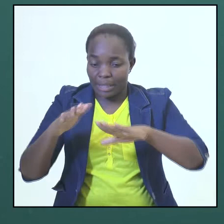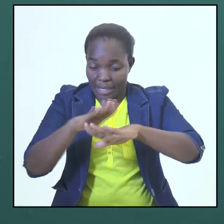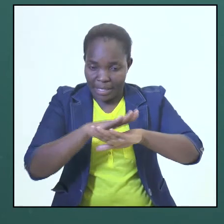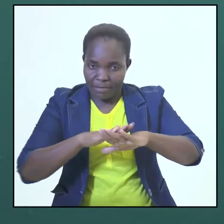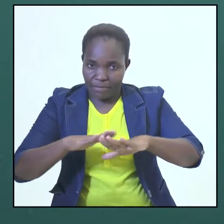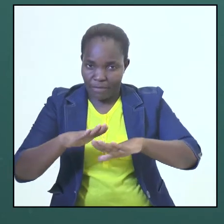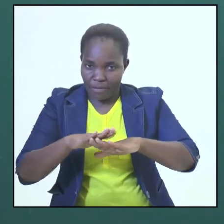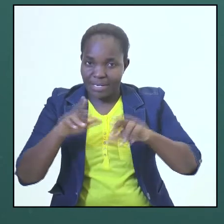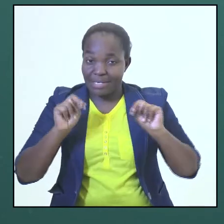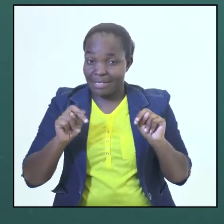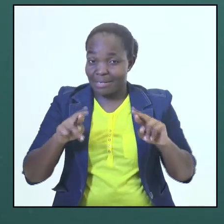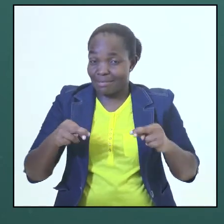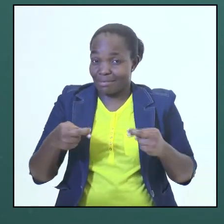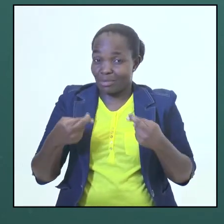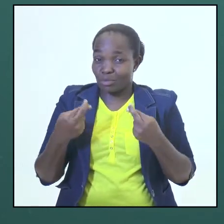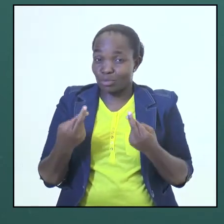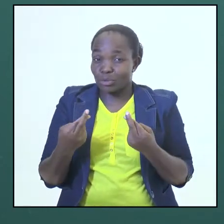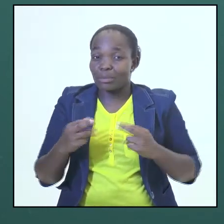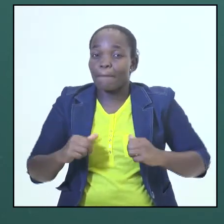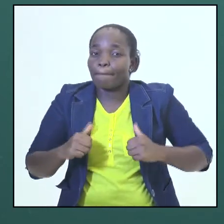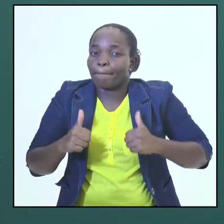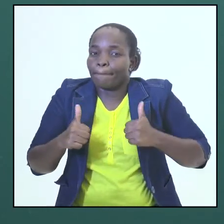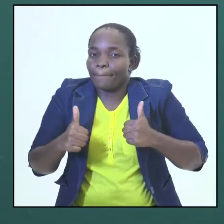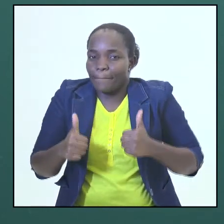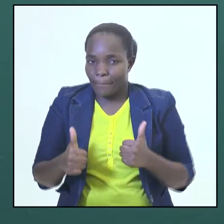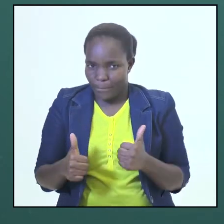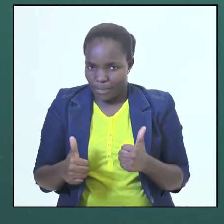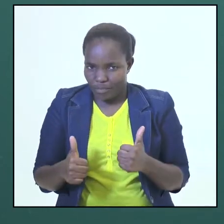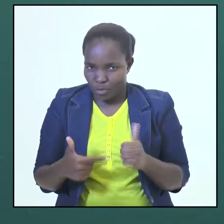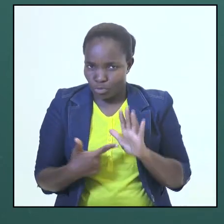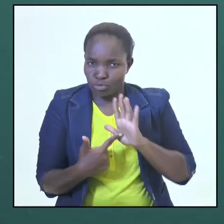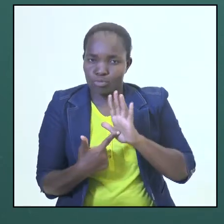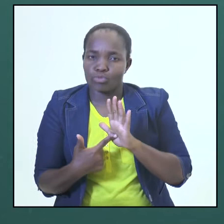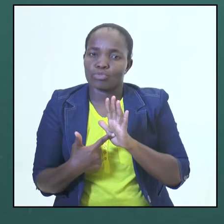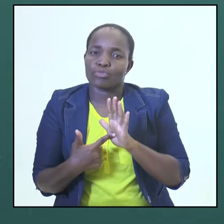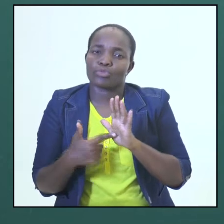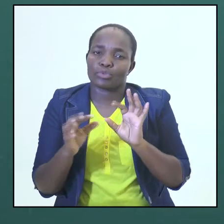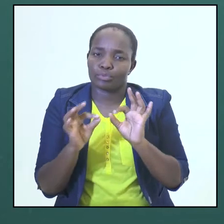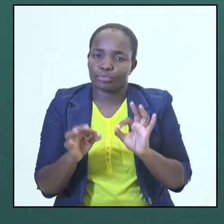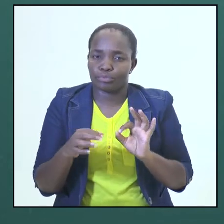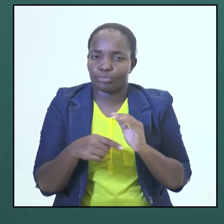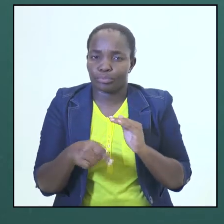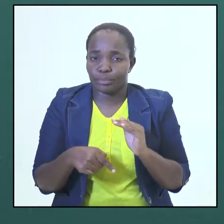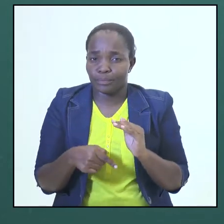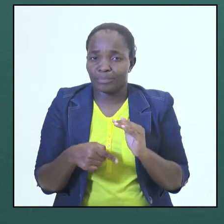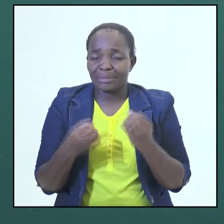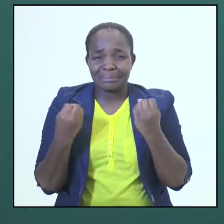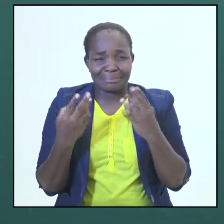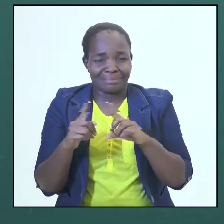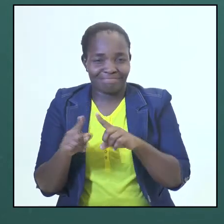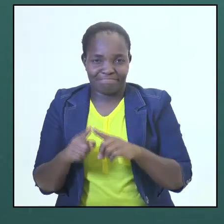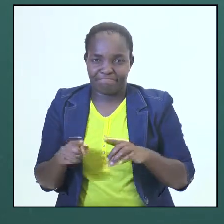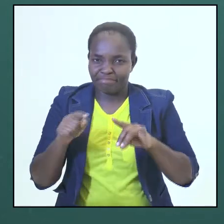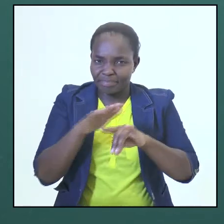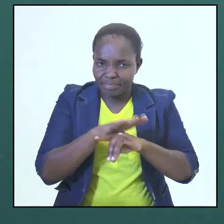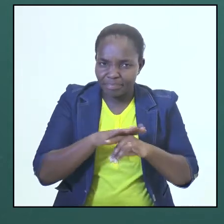natural resources in a healthy state so as to preserve biodiversity. In other words, multiple species of plant